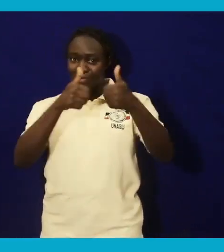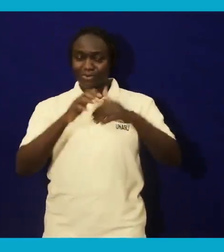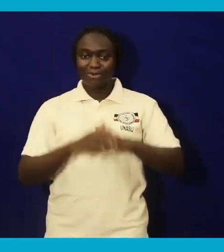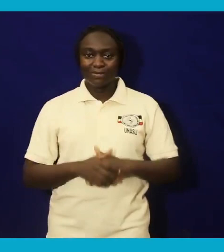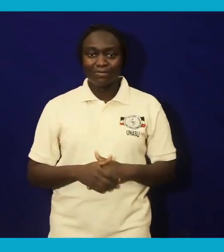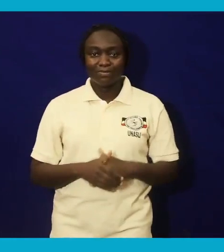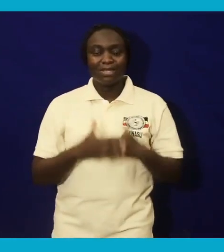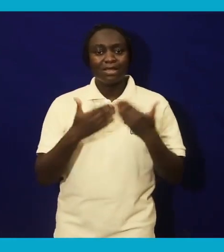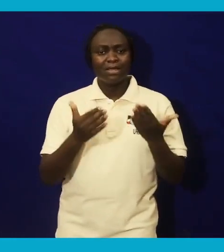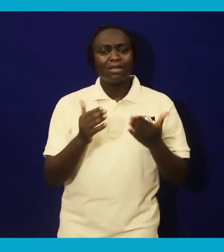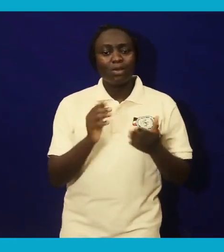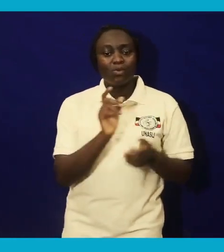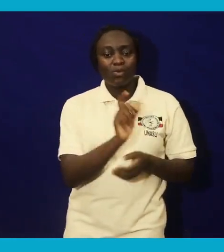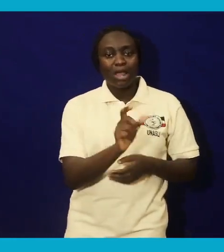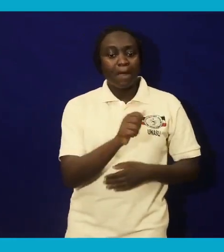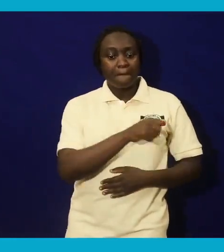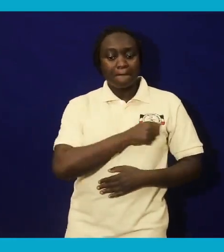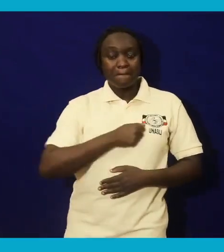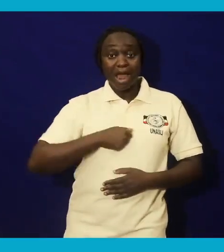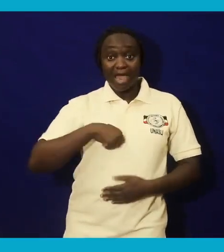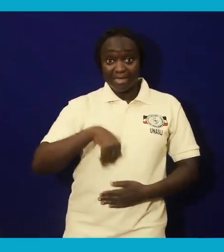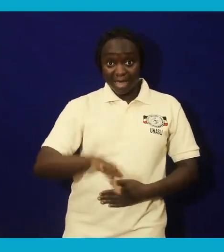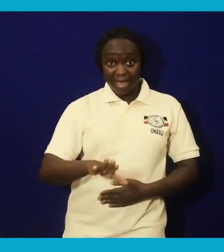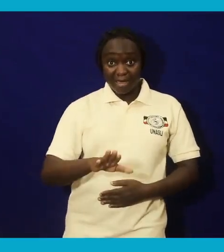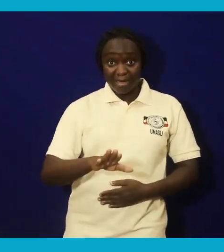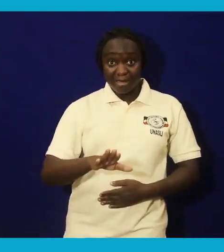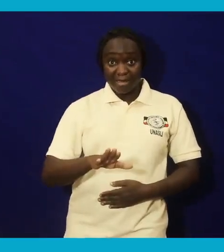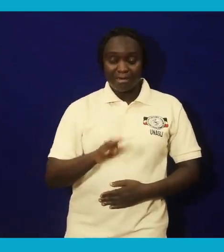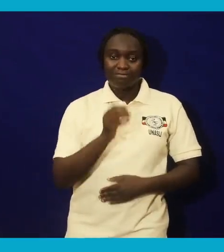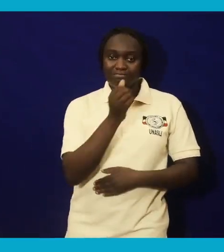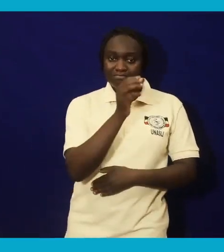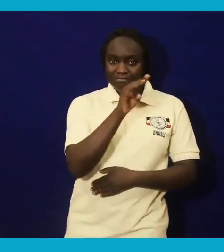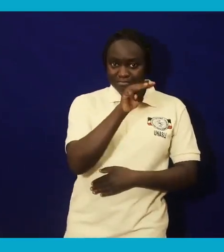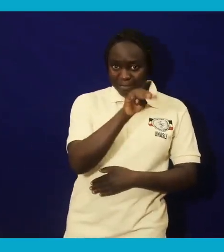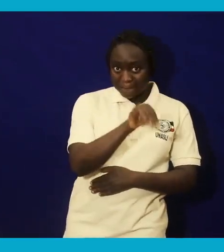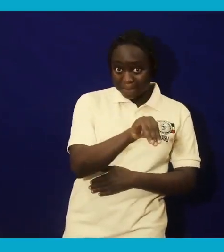Good. Write the word mother.